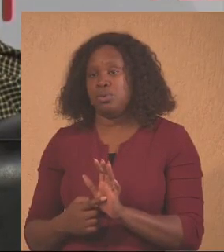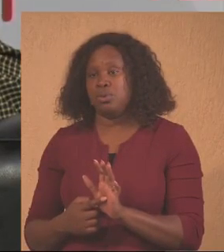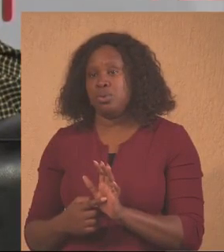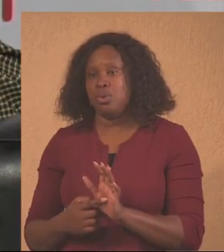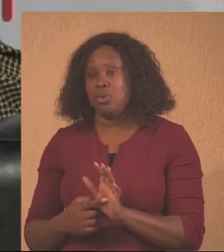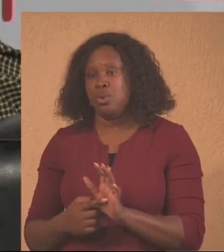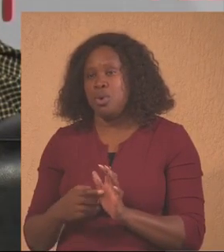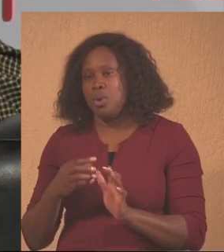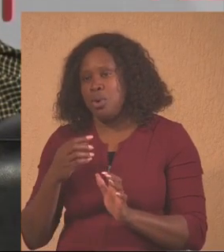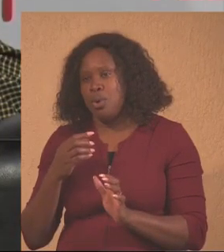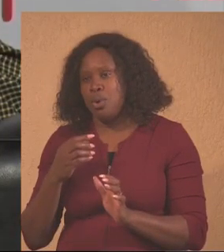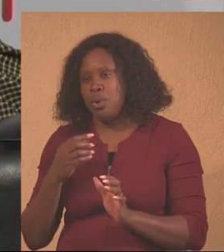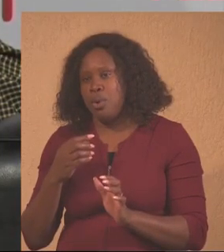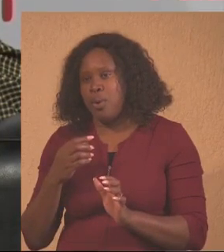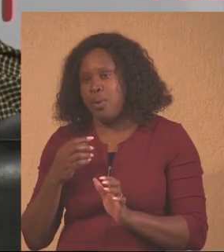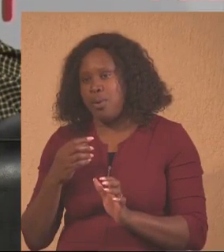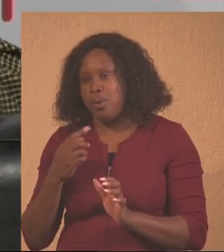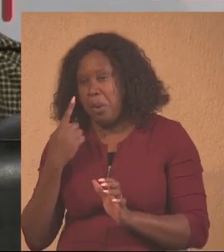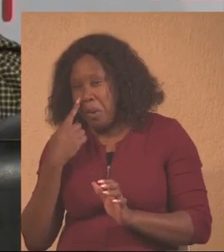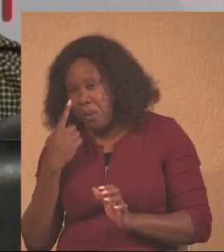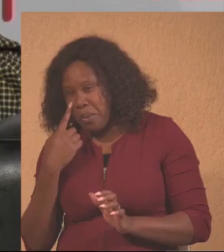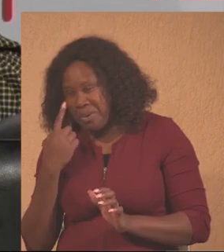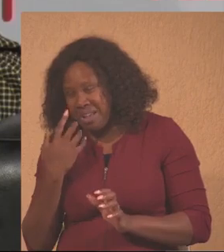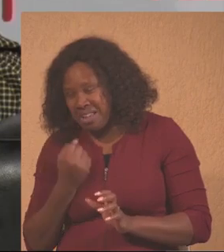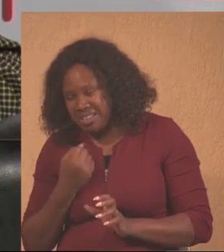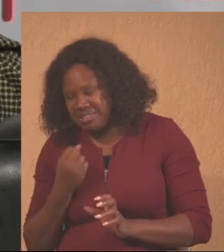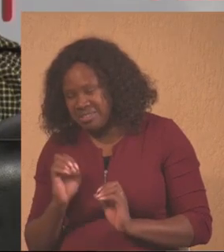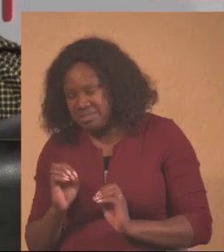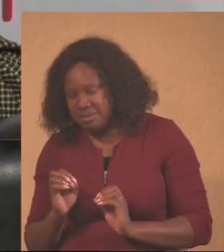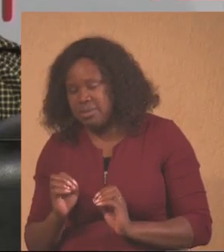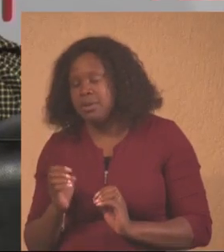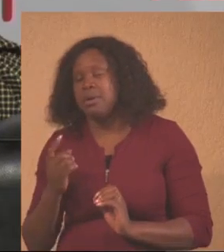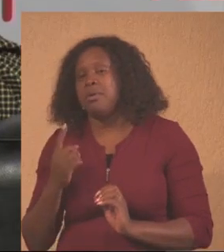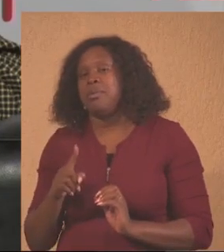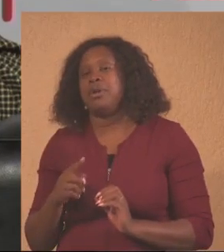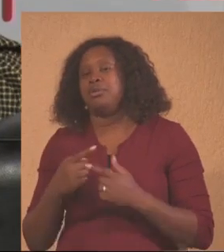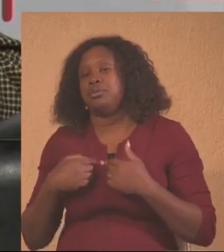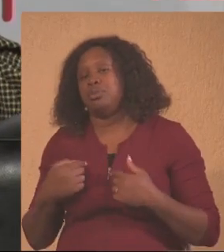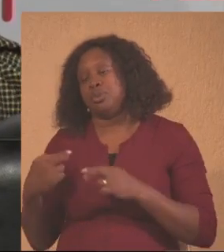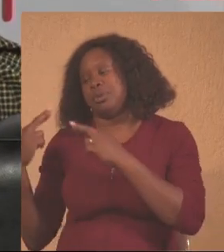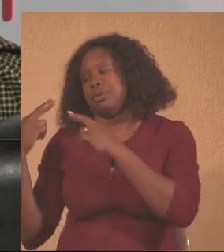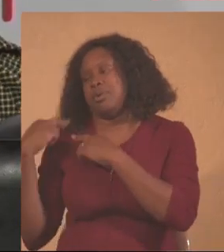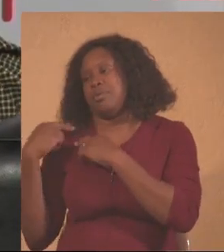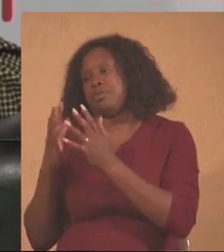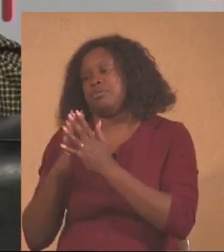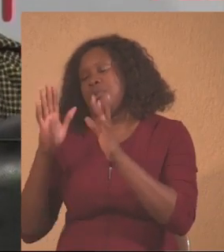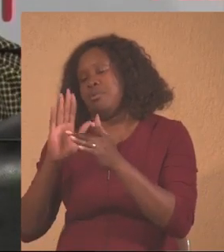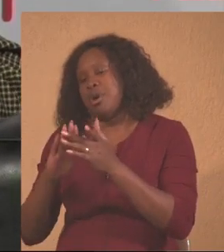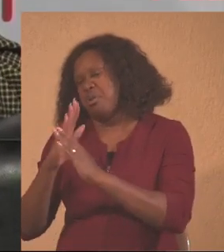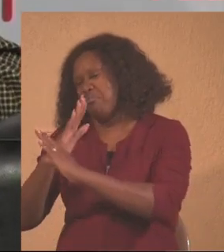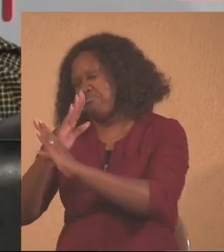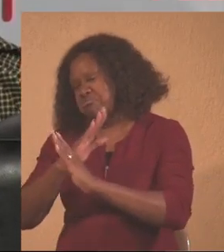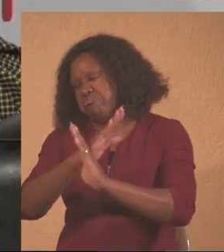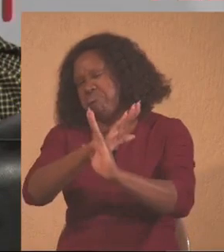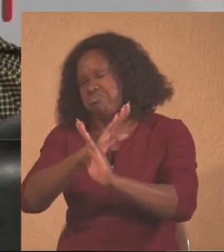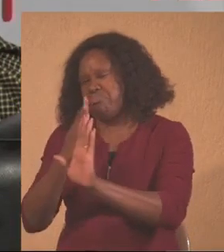that is another thing. Okay. But in this case, we play a preventative measure. And as far as we have